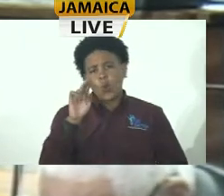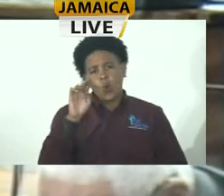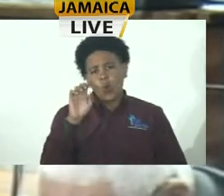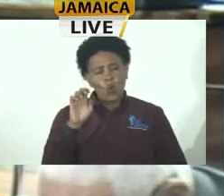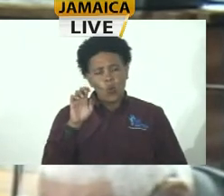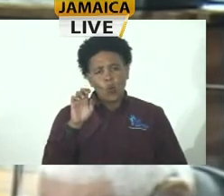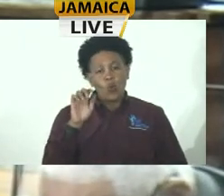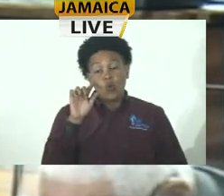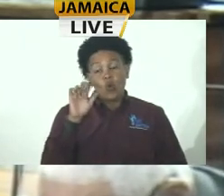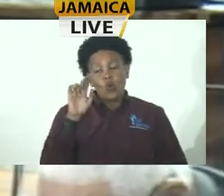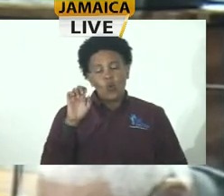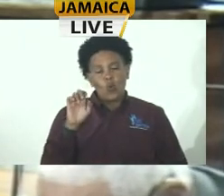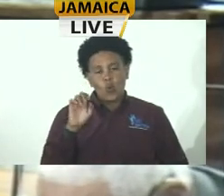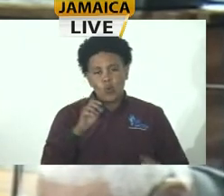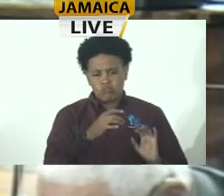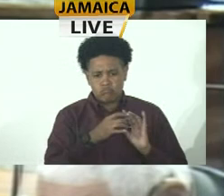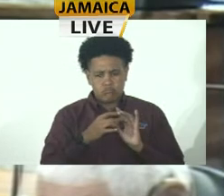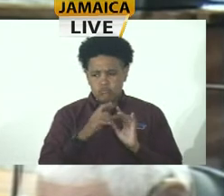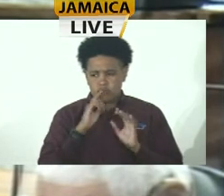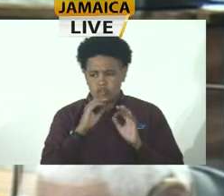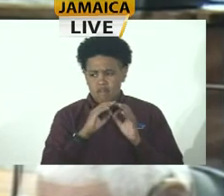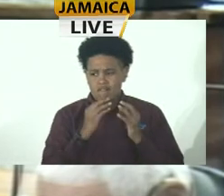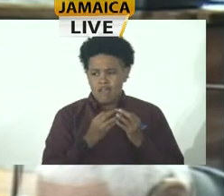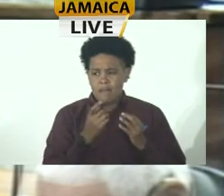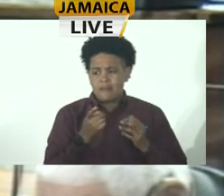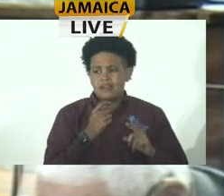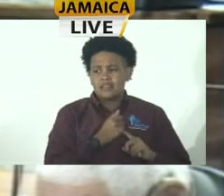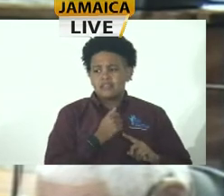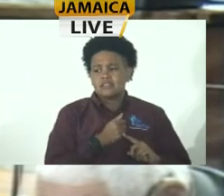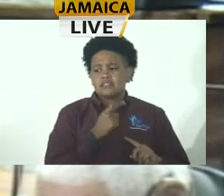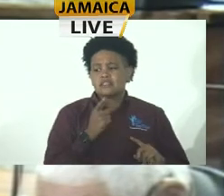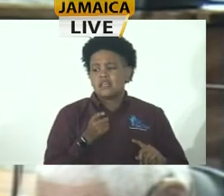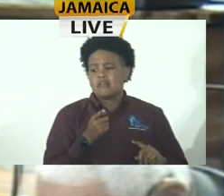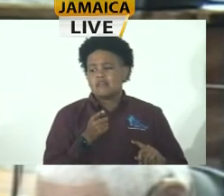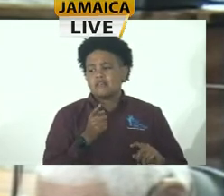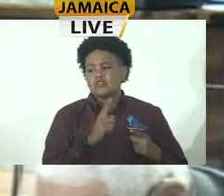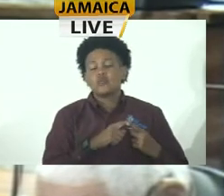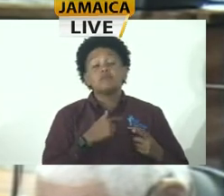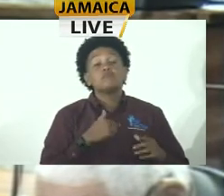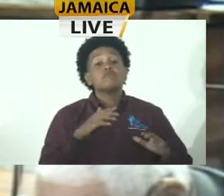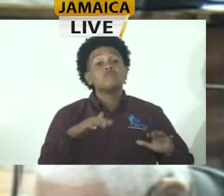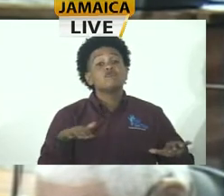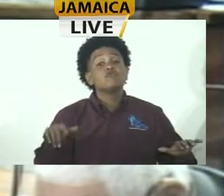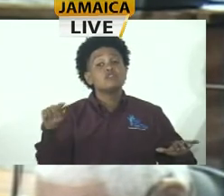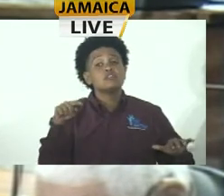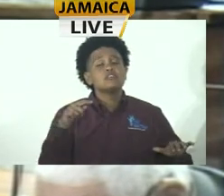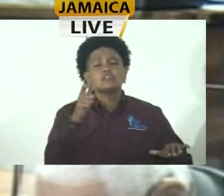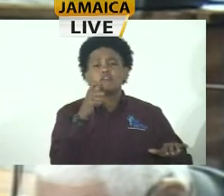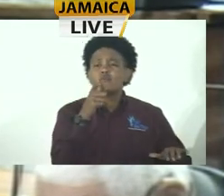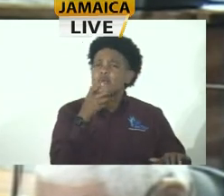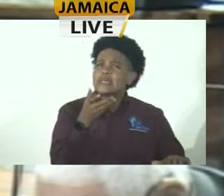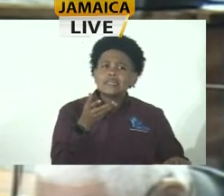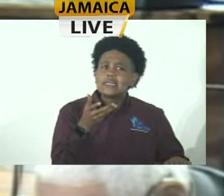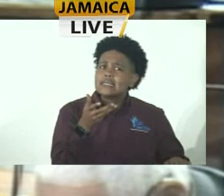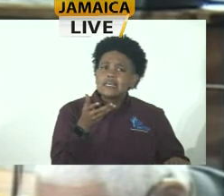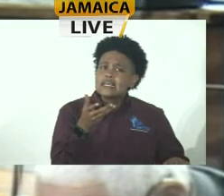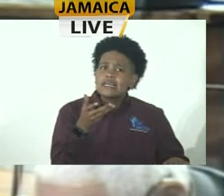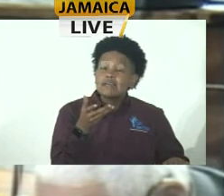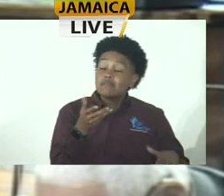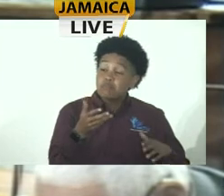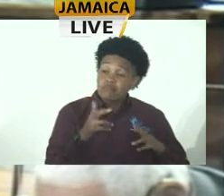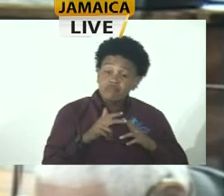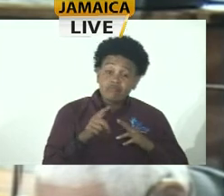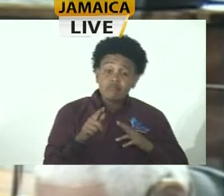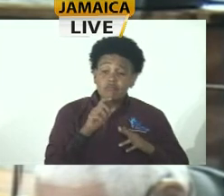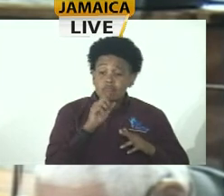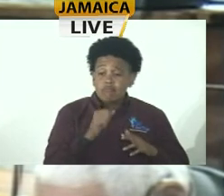she is a glue that binds our family and to my children who even at their